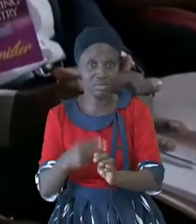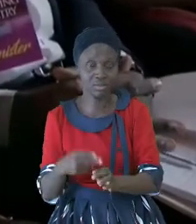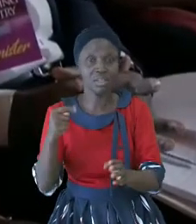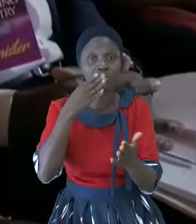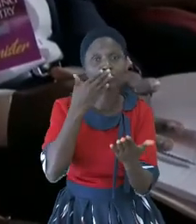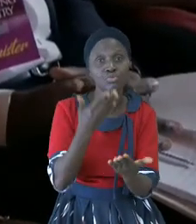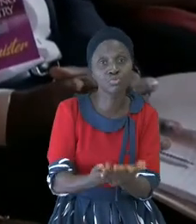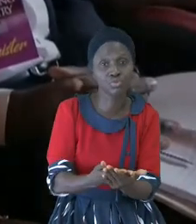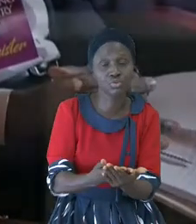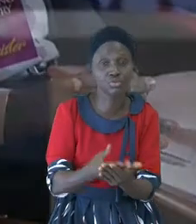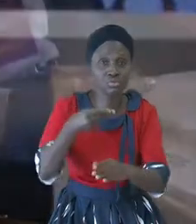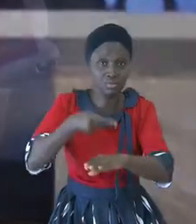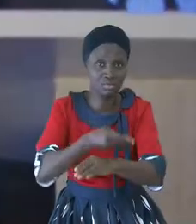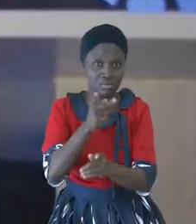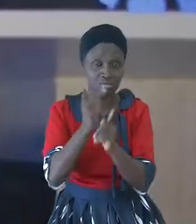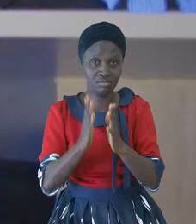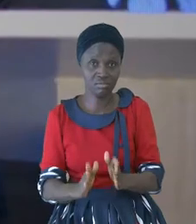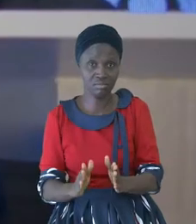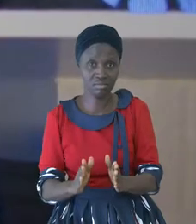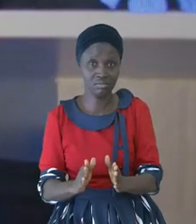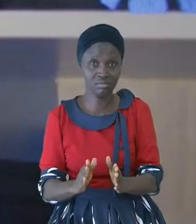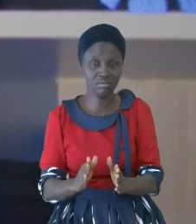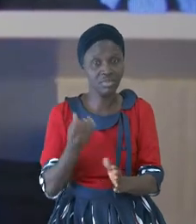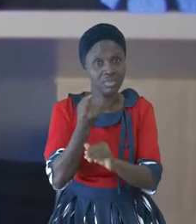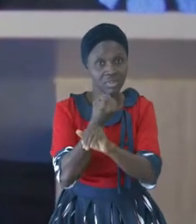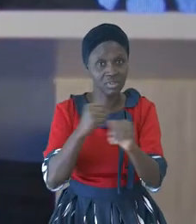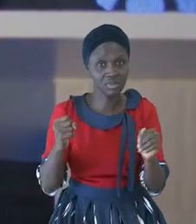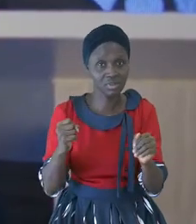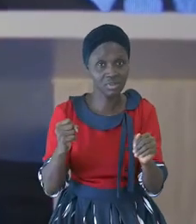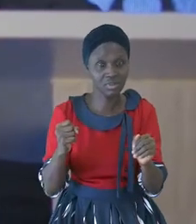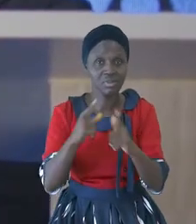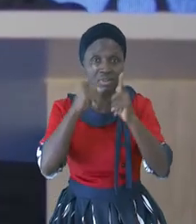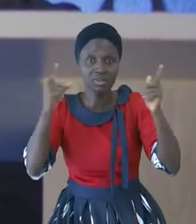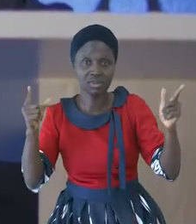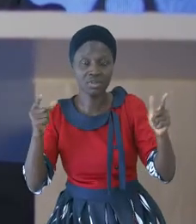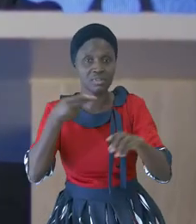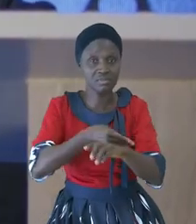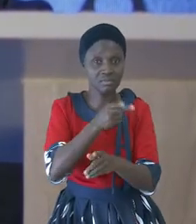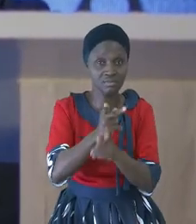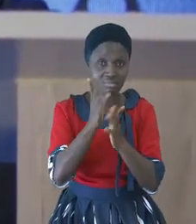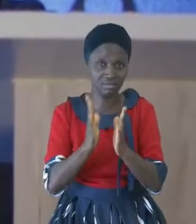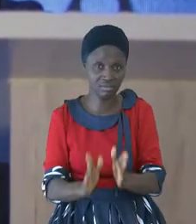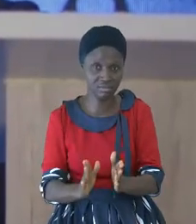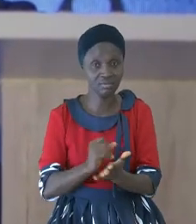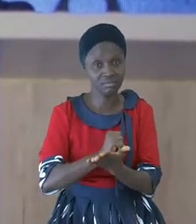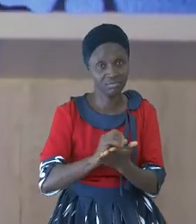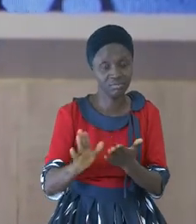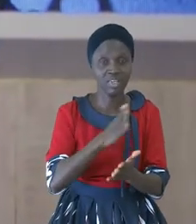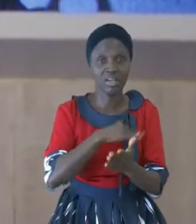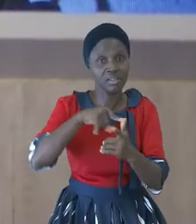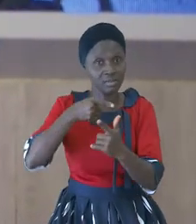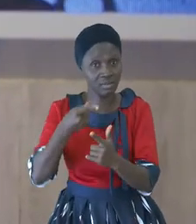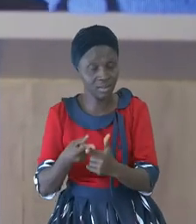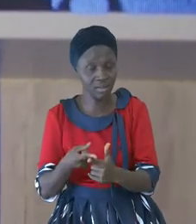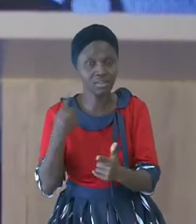shepherd, salvation. The great shepherd, sanctification. And then the glorious